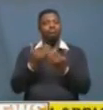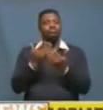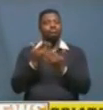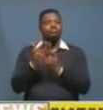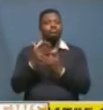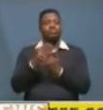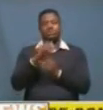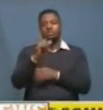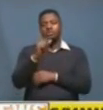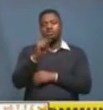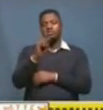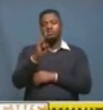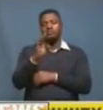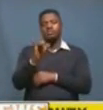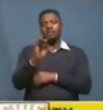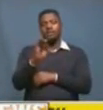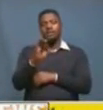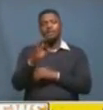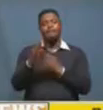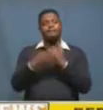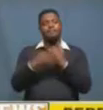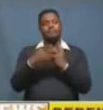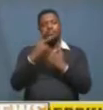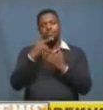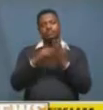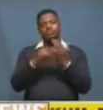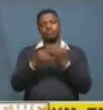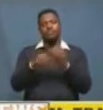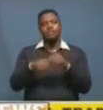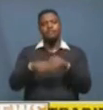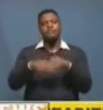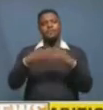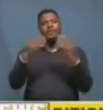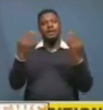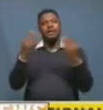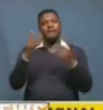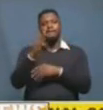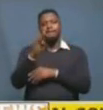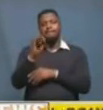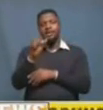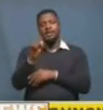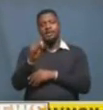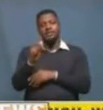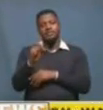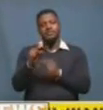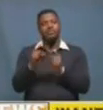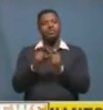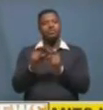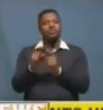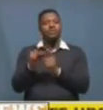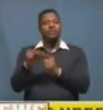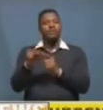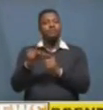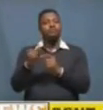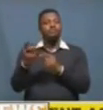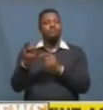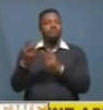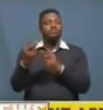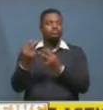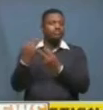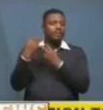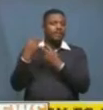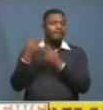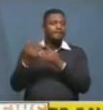Bank Ghana themed the project Breaking the Bias. What happened? Basically, if you trace it back and you look